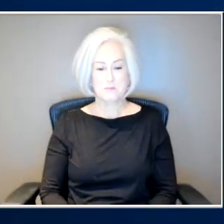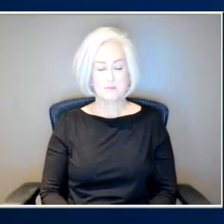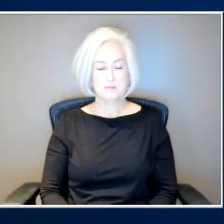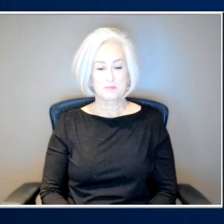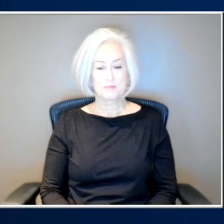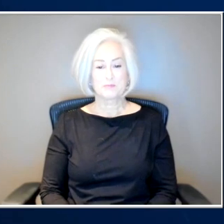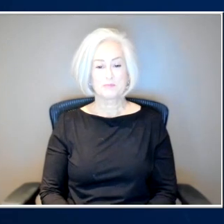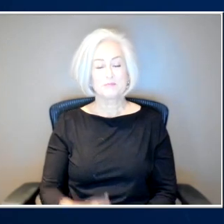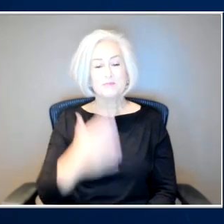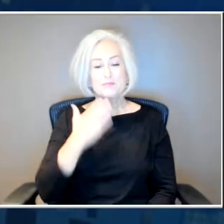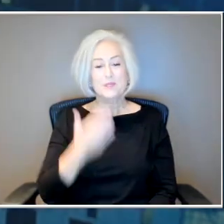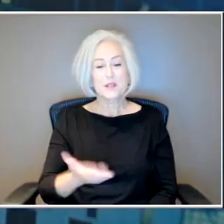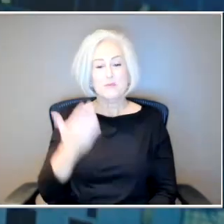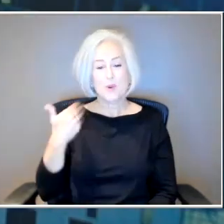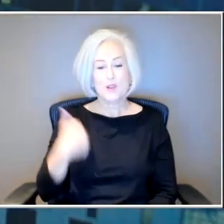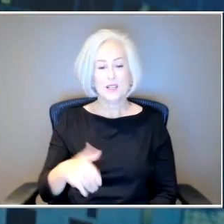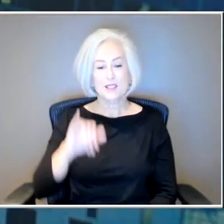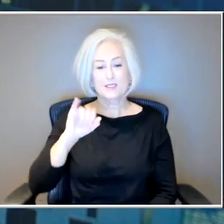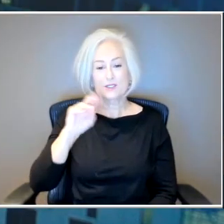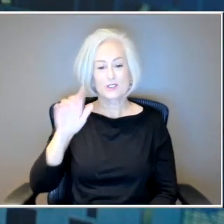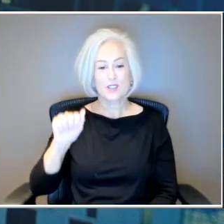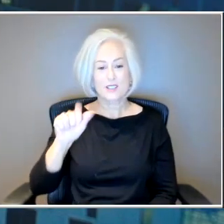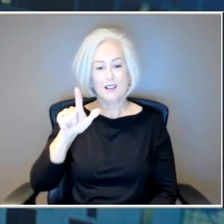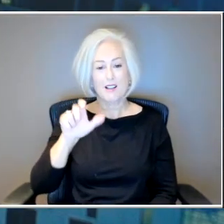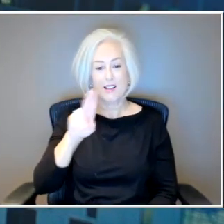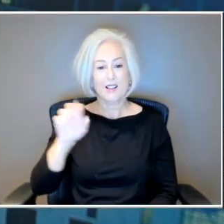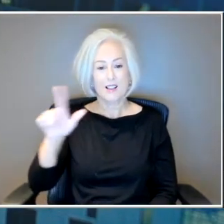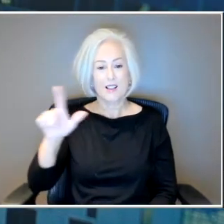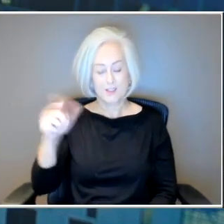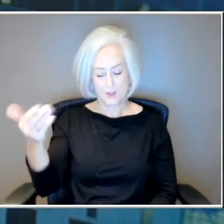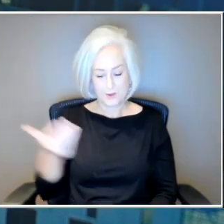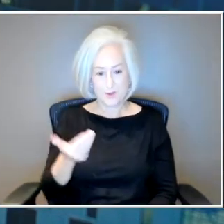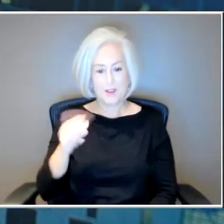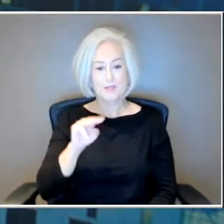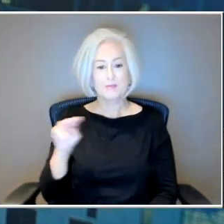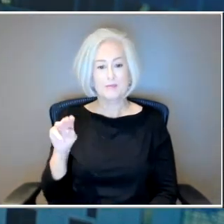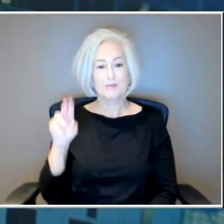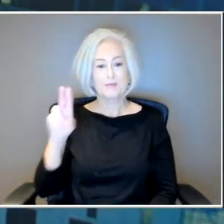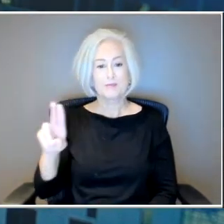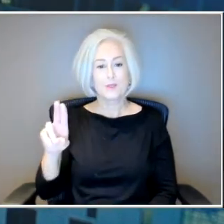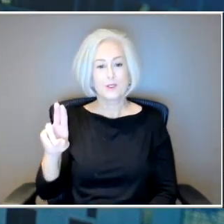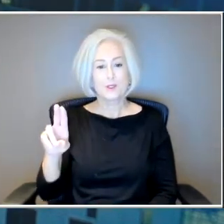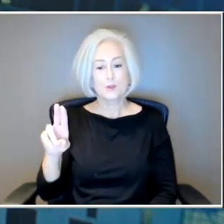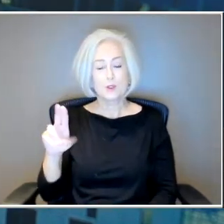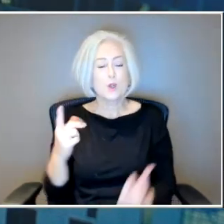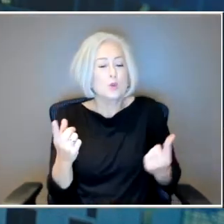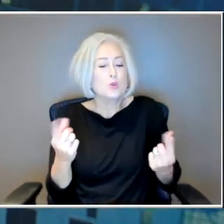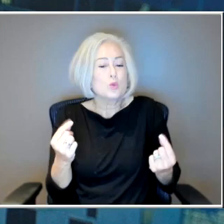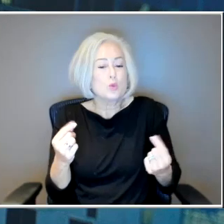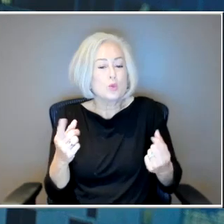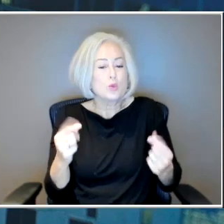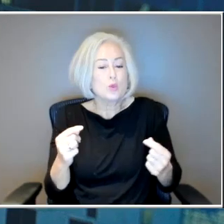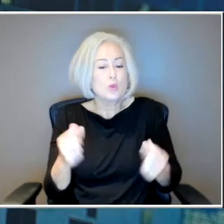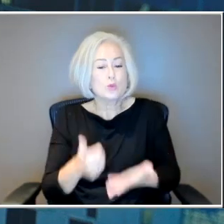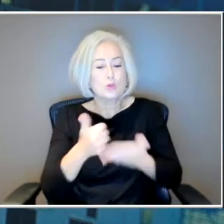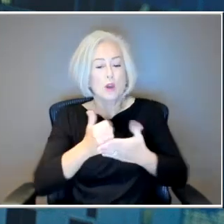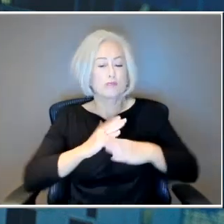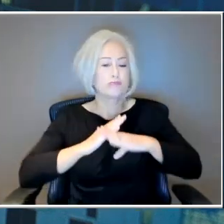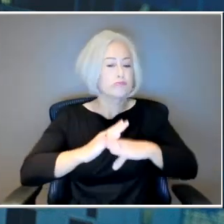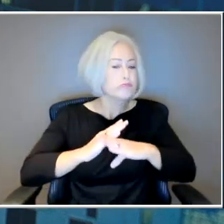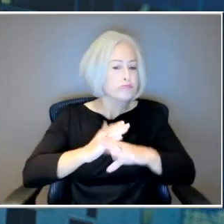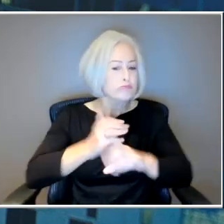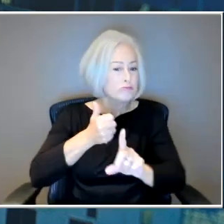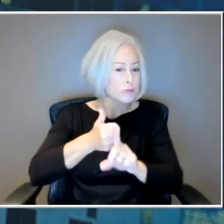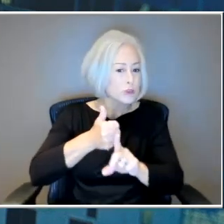Good morning, I'm Jessica Lovell, and welcome to the Morning Medical Update. How far would you go to prevent yourself from getting cancer? Would you quit